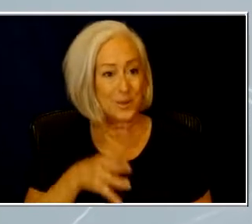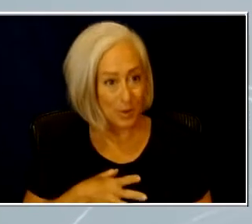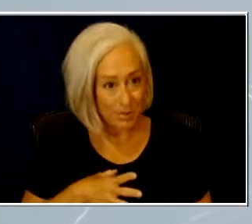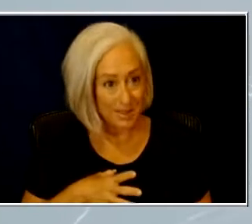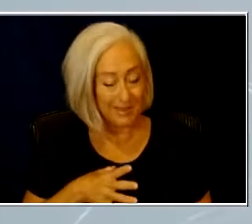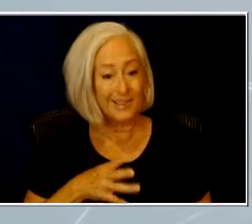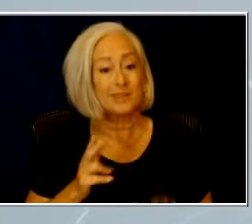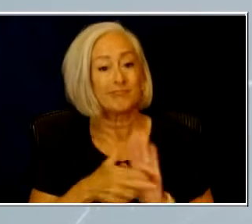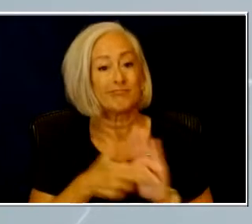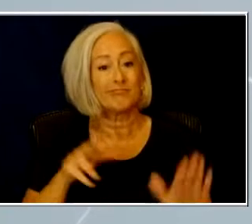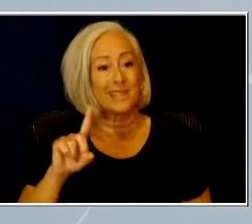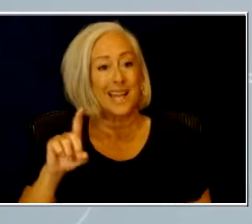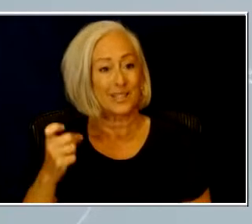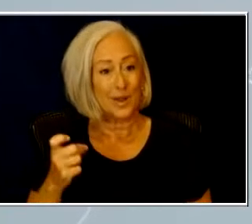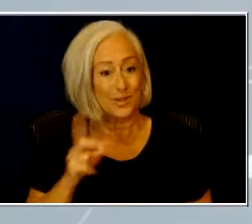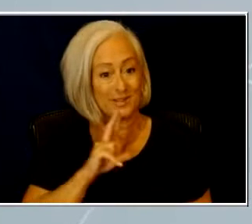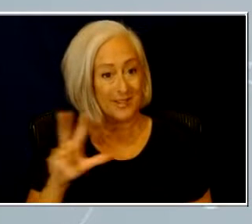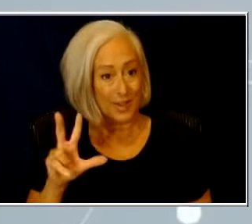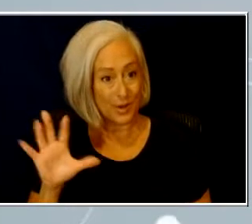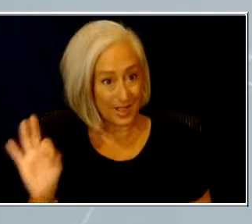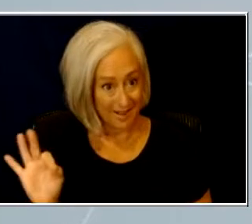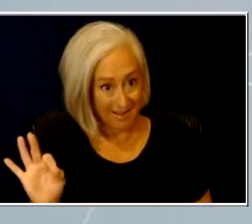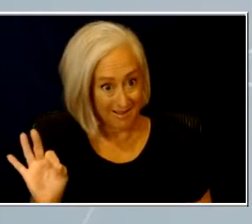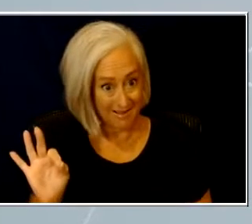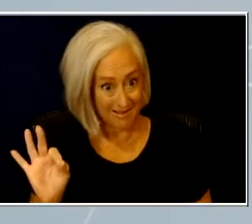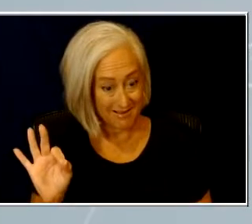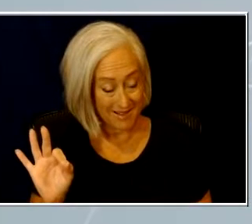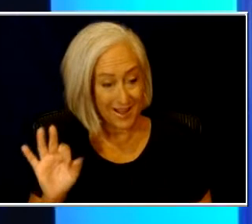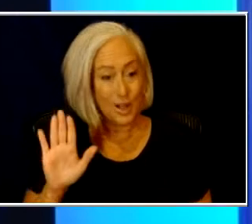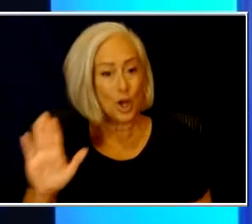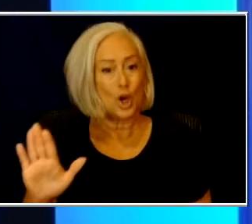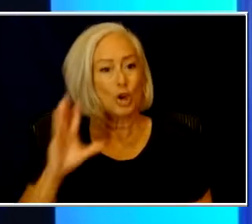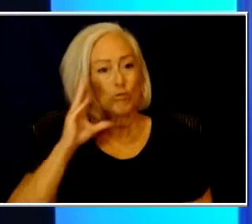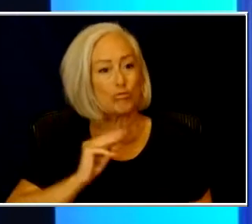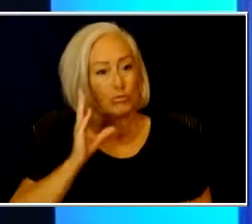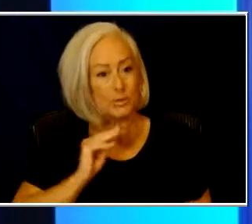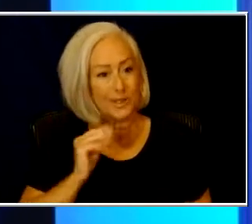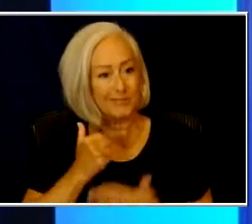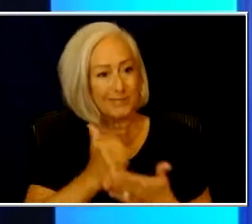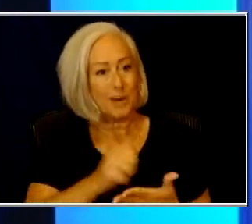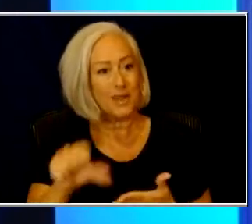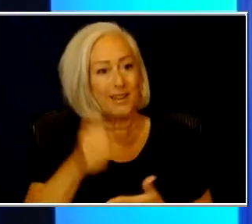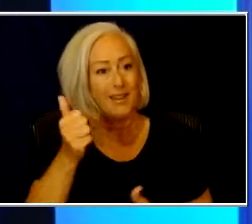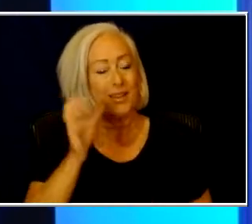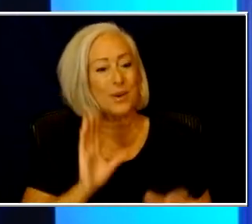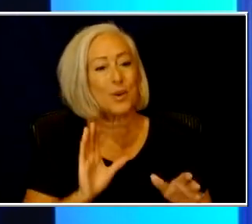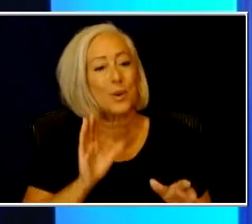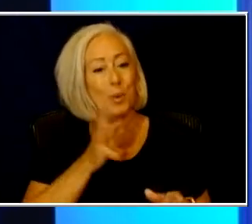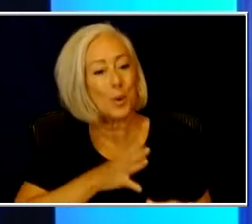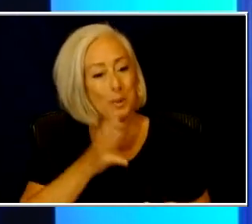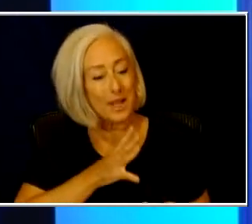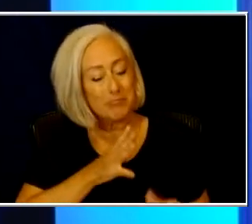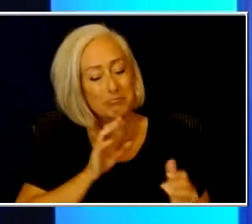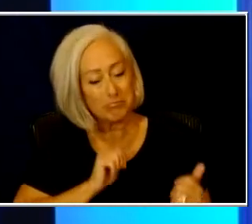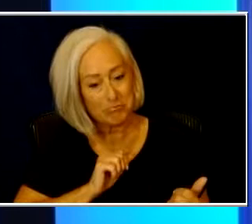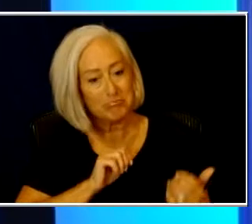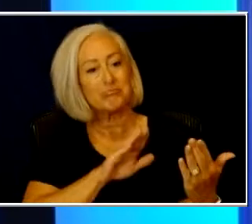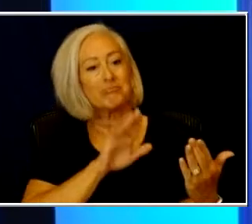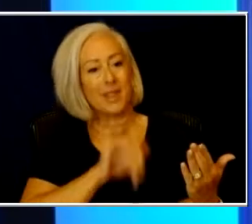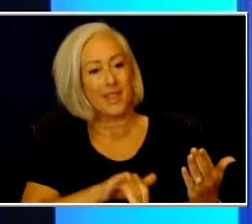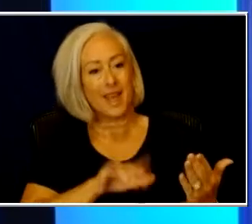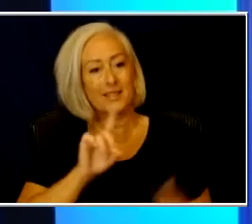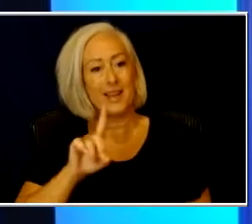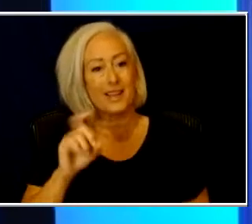Her journey is now helping other women facing the same diagnosis. Dr. Dana Hawkinson will join us with the latest COVID-19 numbers and why it